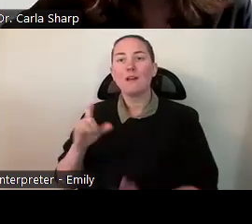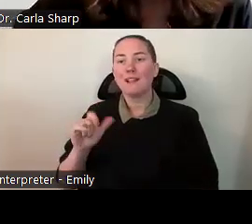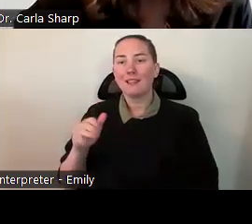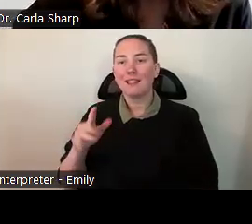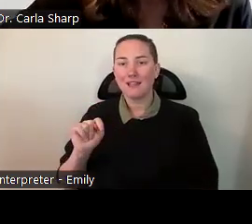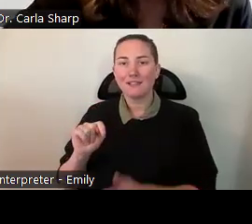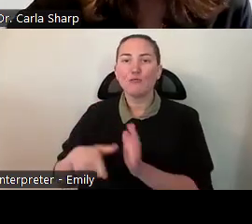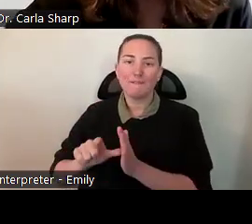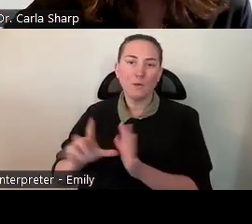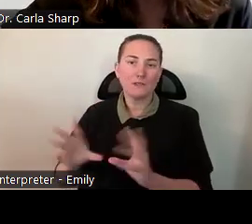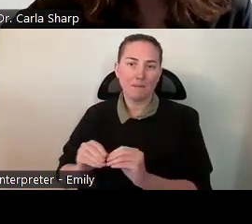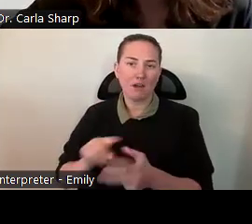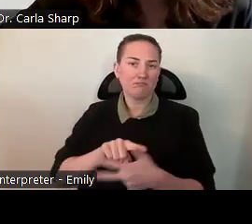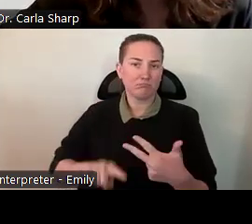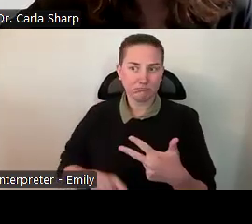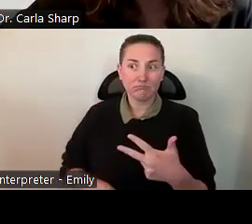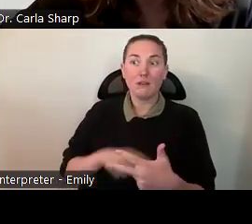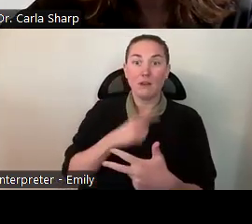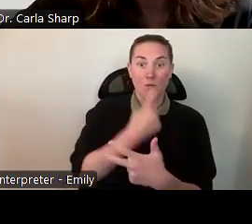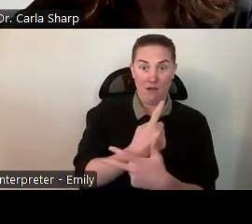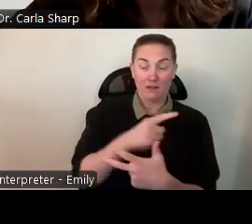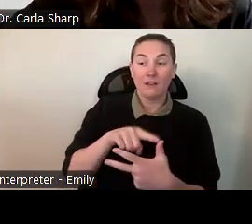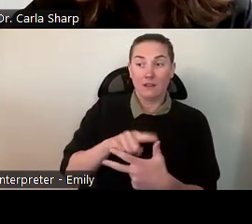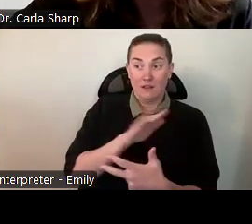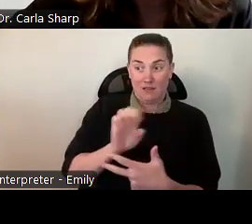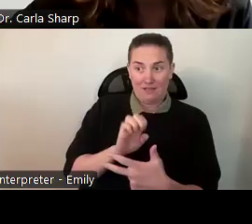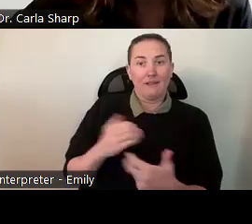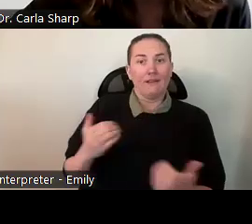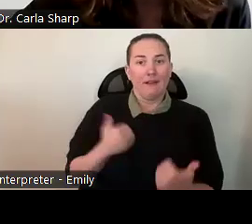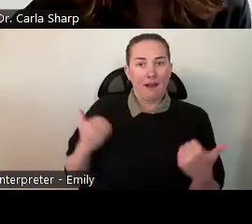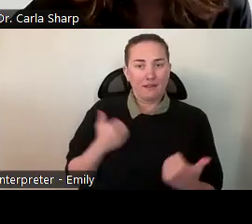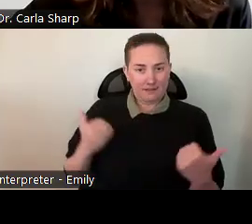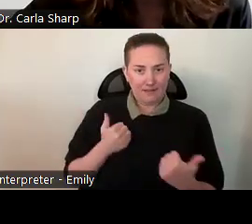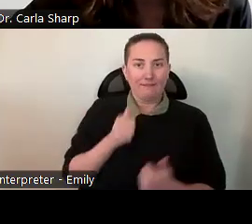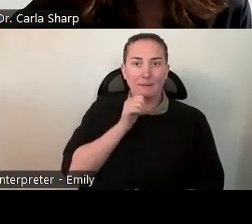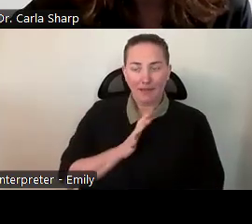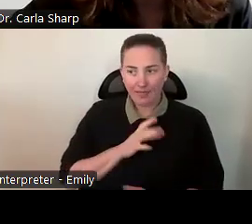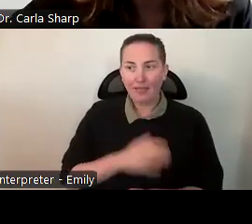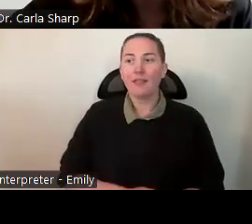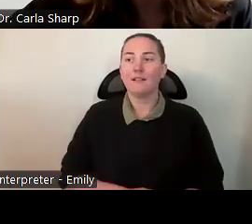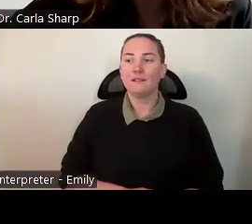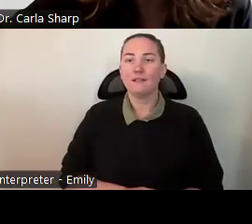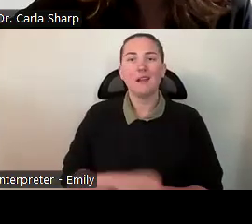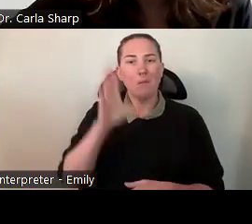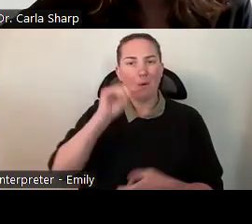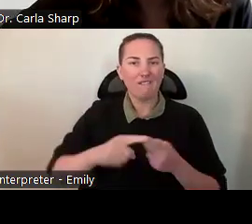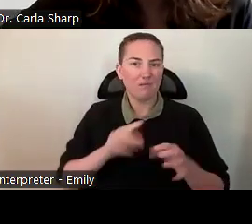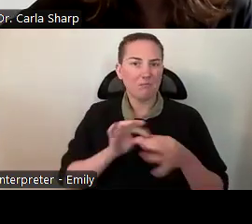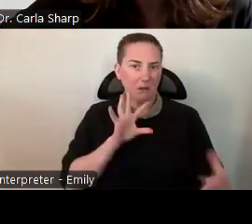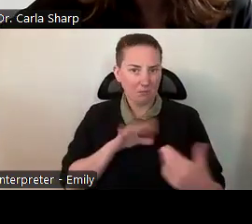this. I mean, you'll see this case 1 is a youth, a female, the breakup with a